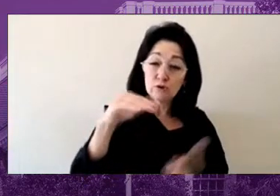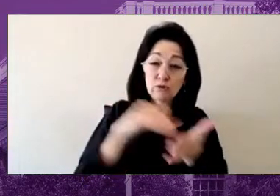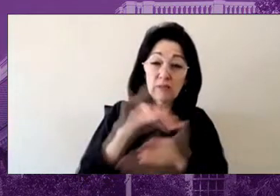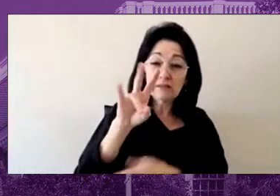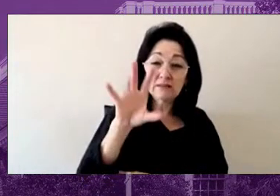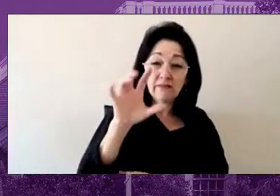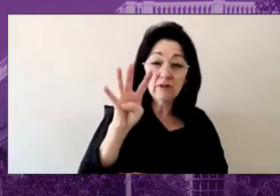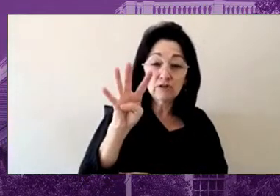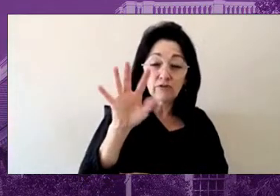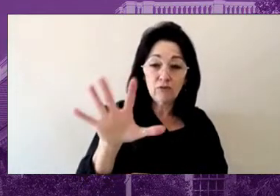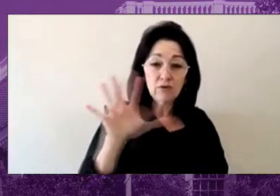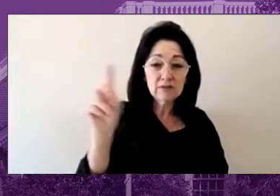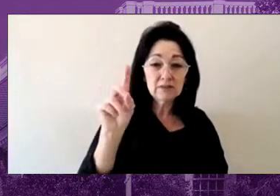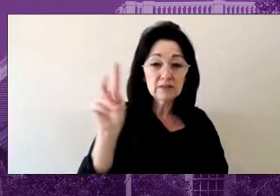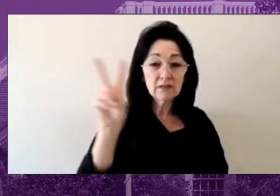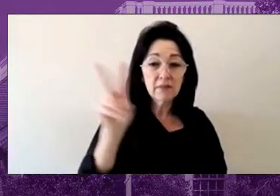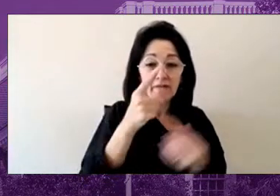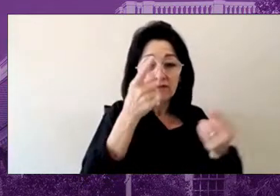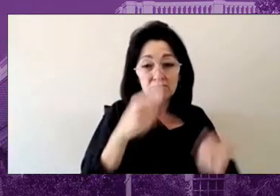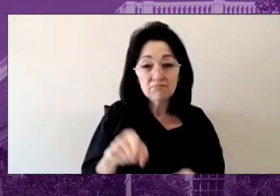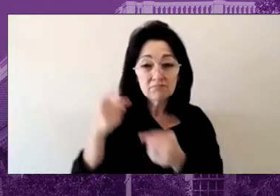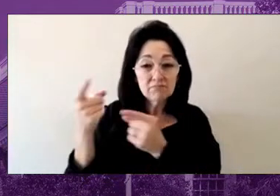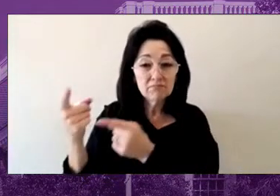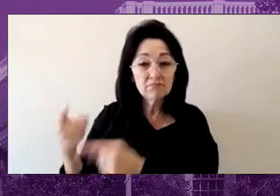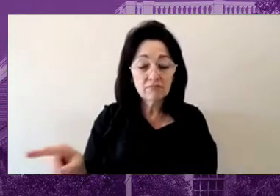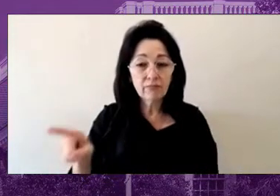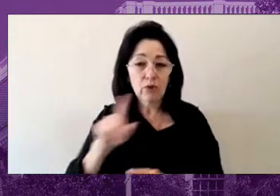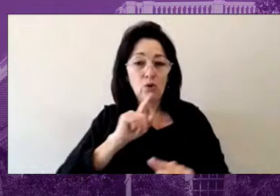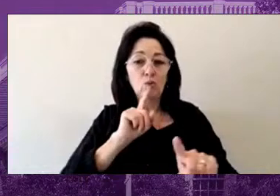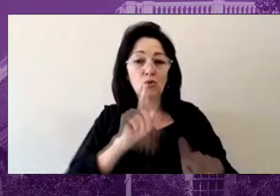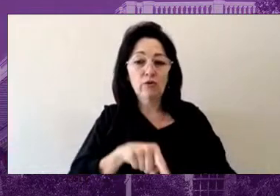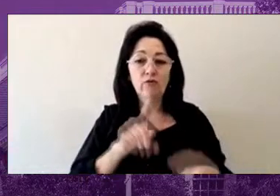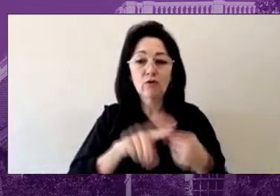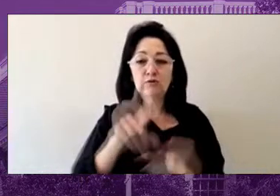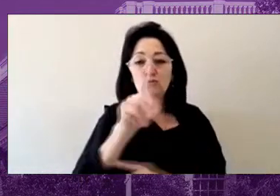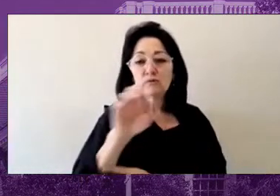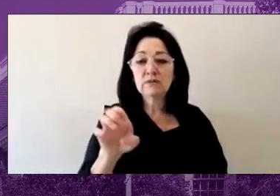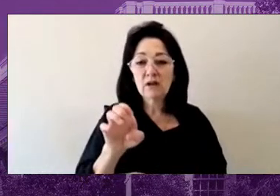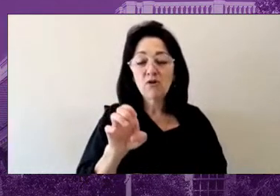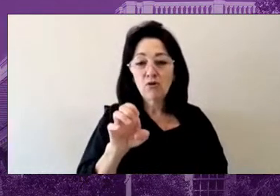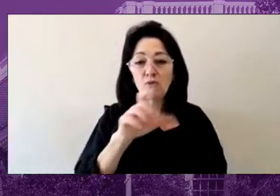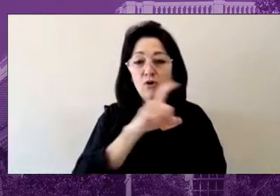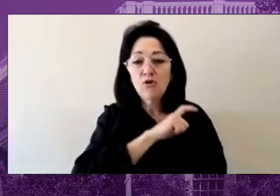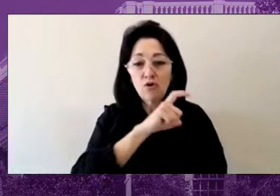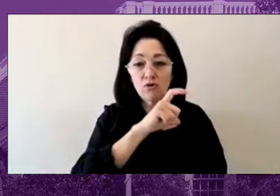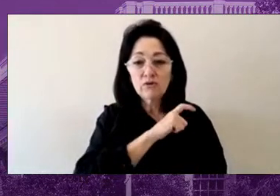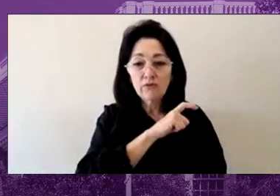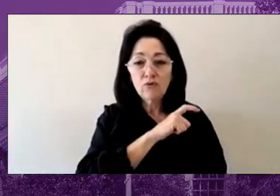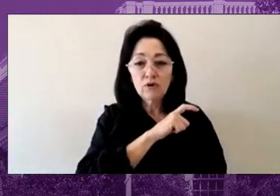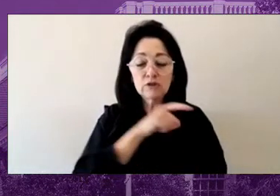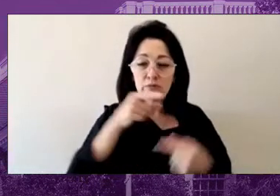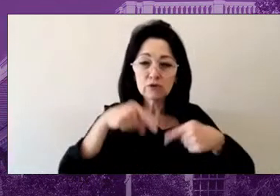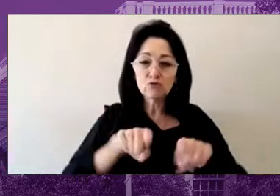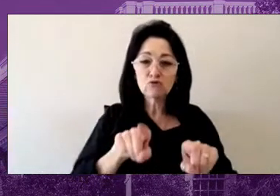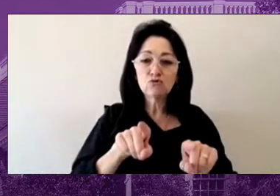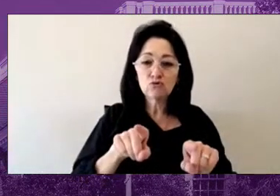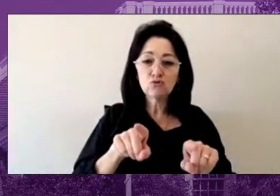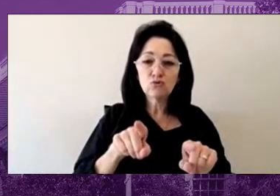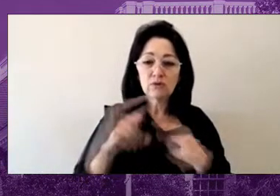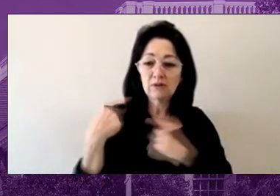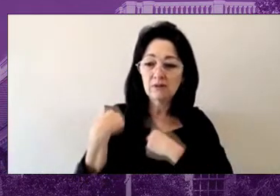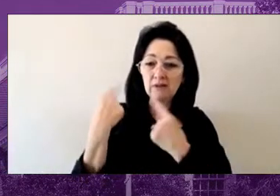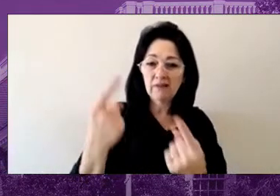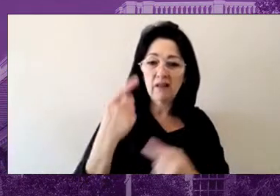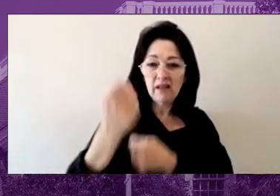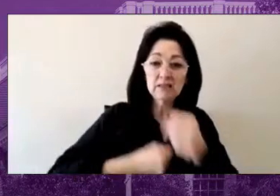22,745 domestic violence incidents were reported to Delaware law enforcement agencies during the last fiscal year, which